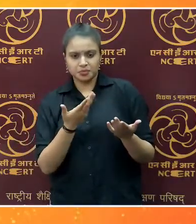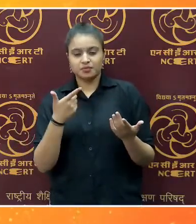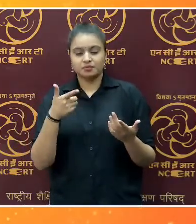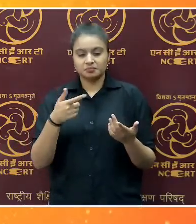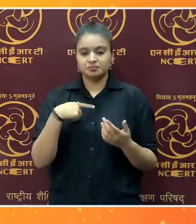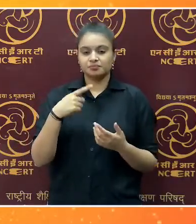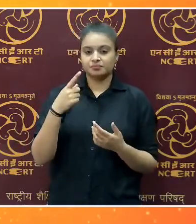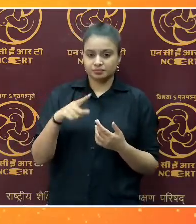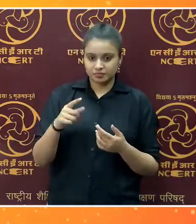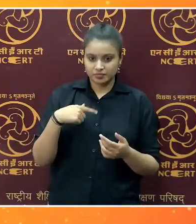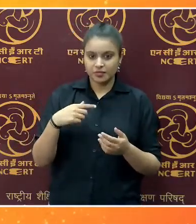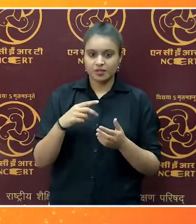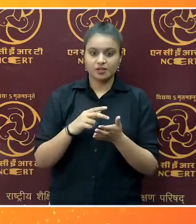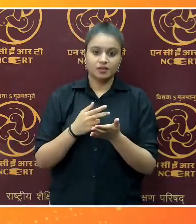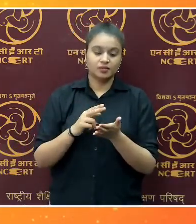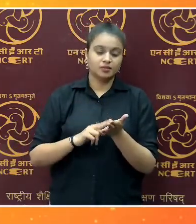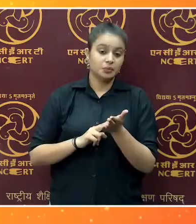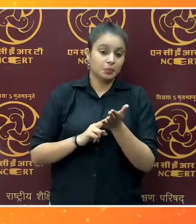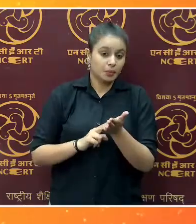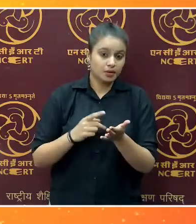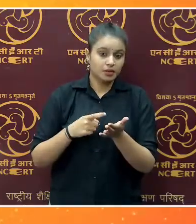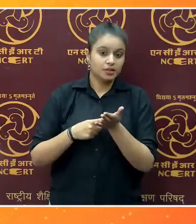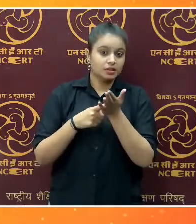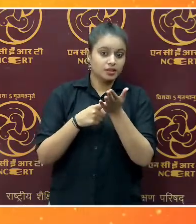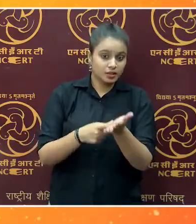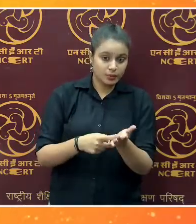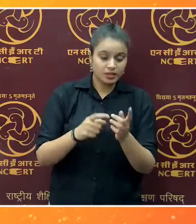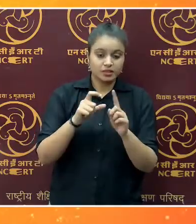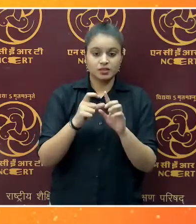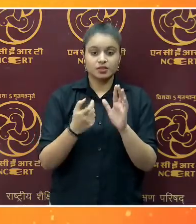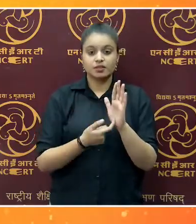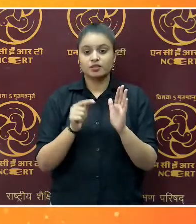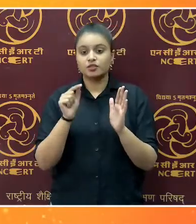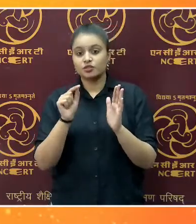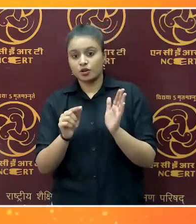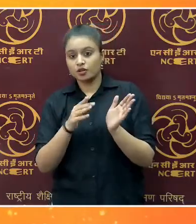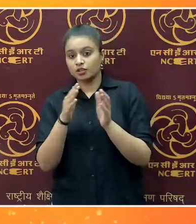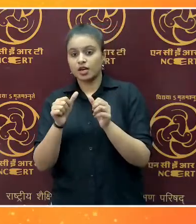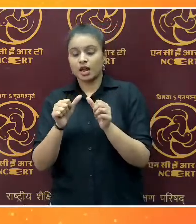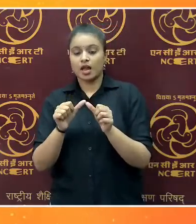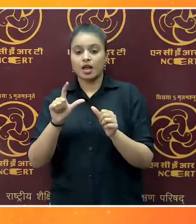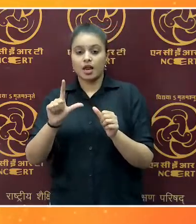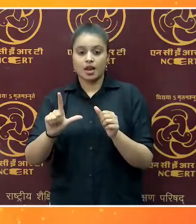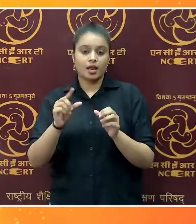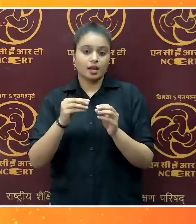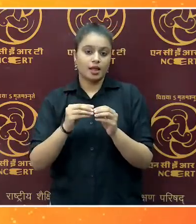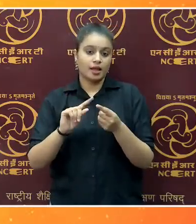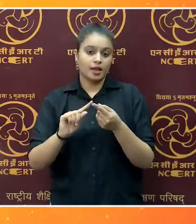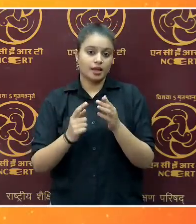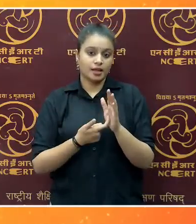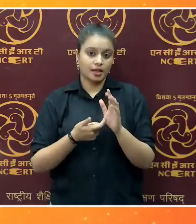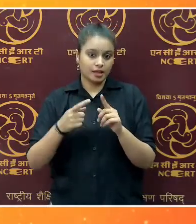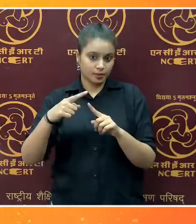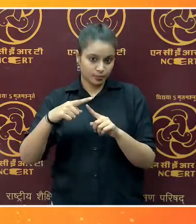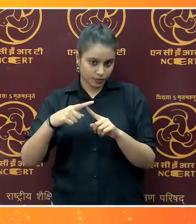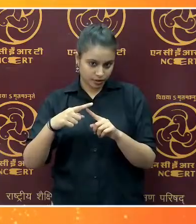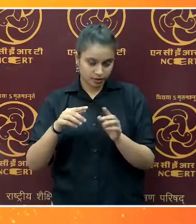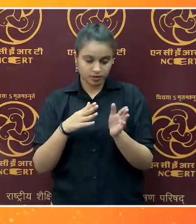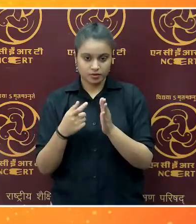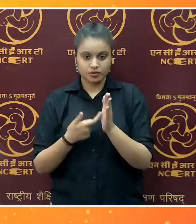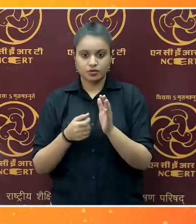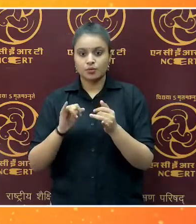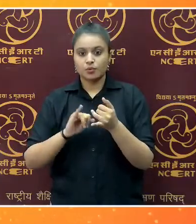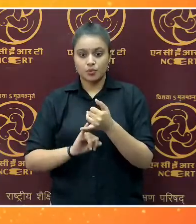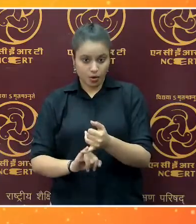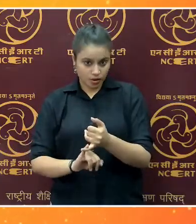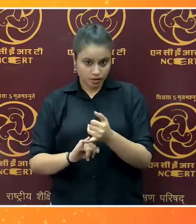Right Honorable KB Con, Dr. Albatross. Dr. Albatross. Yes. Hello. Okay. Wow.